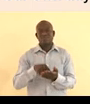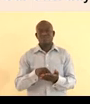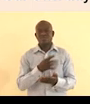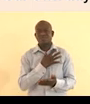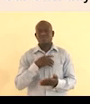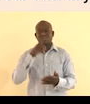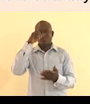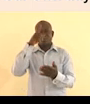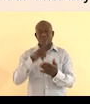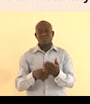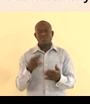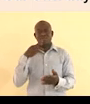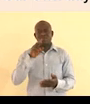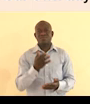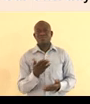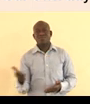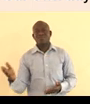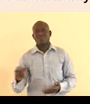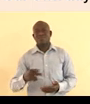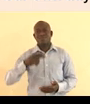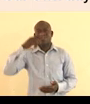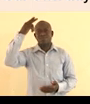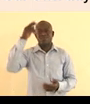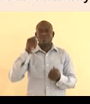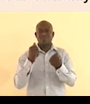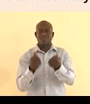are these higher gifts?